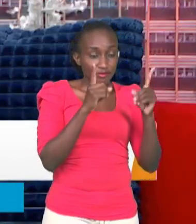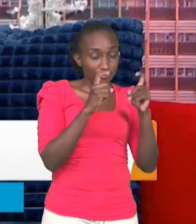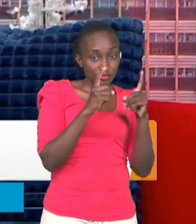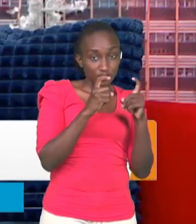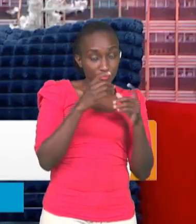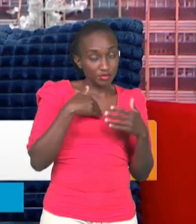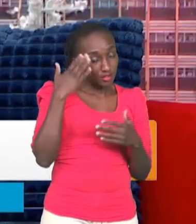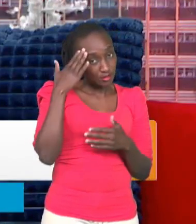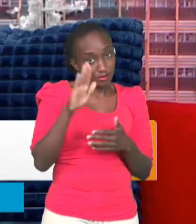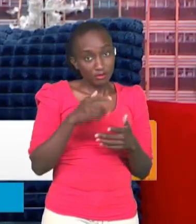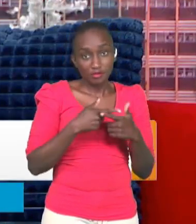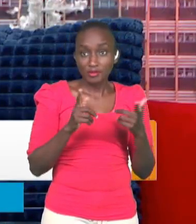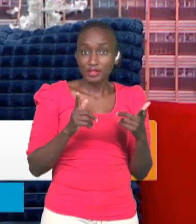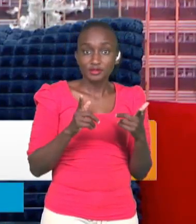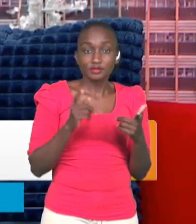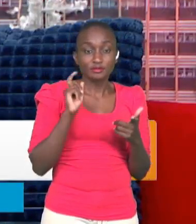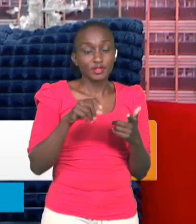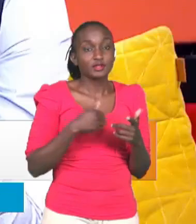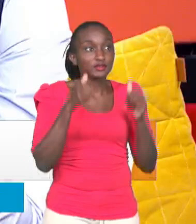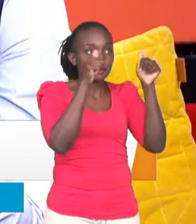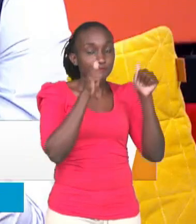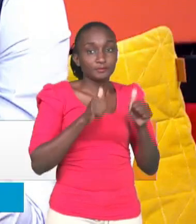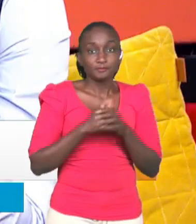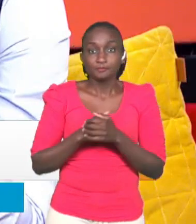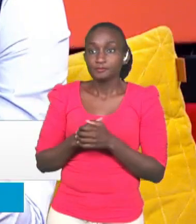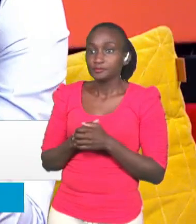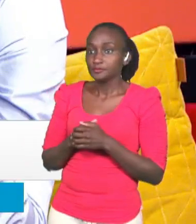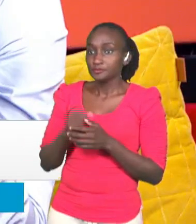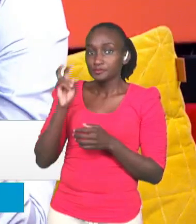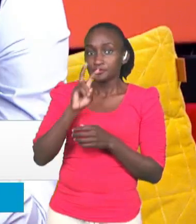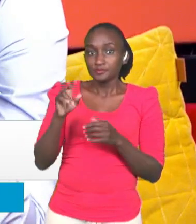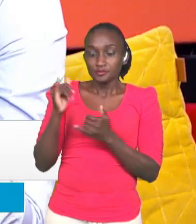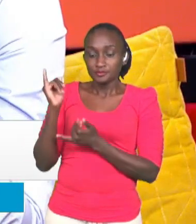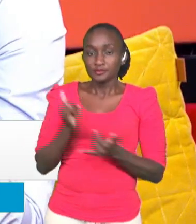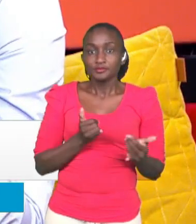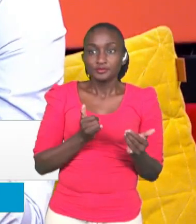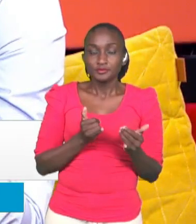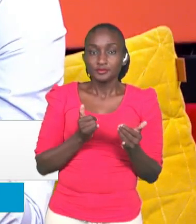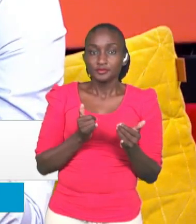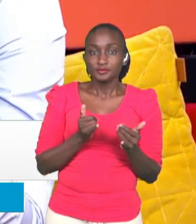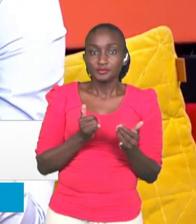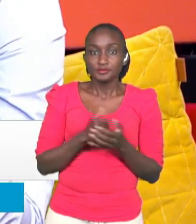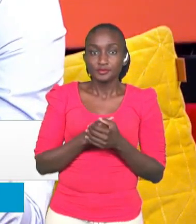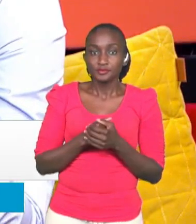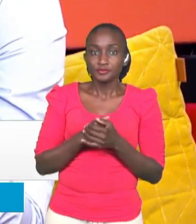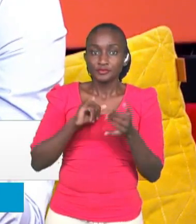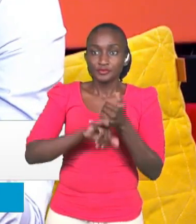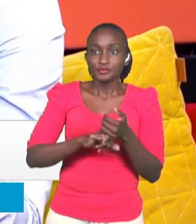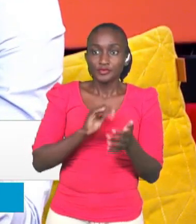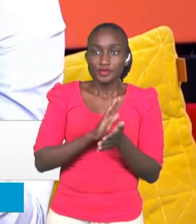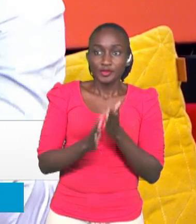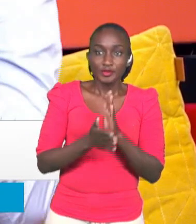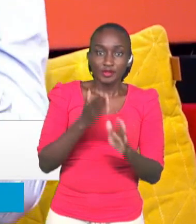but... So now, looking at even the introduction of solemnizing a marriage without clearance